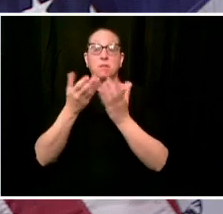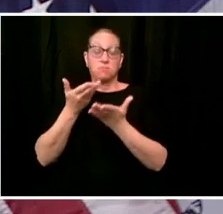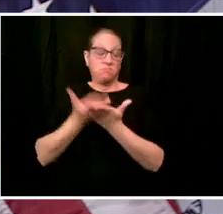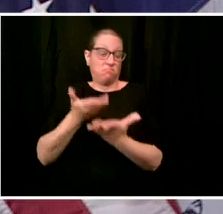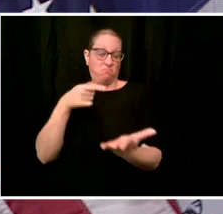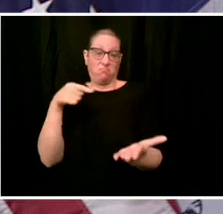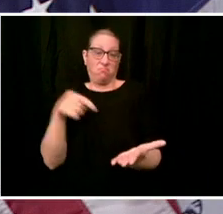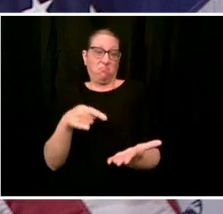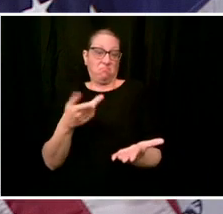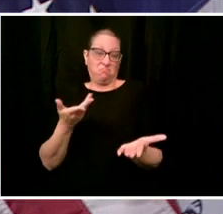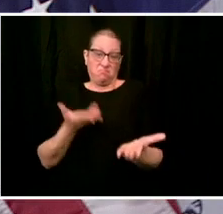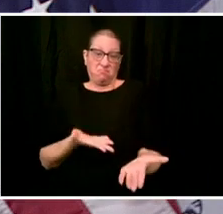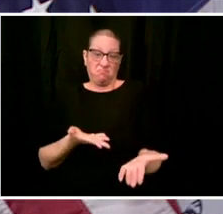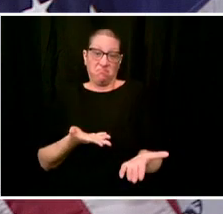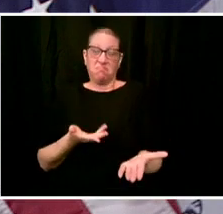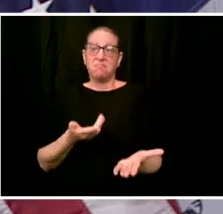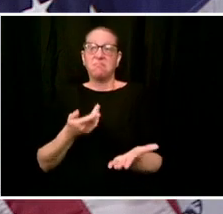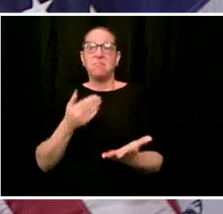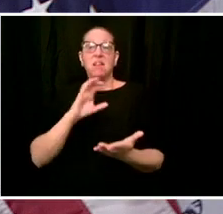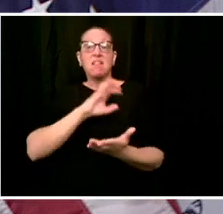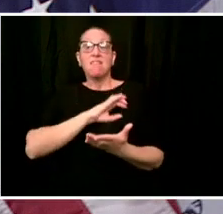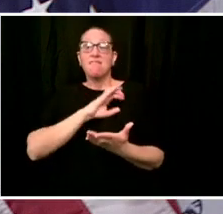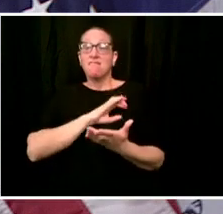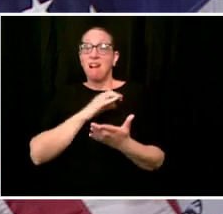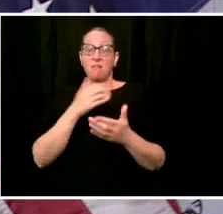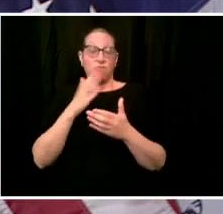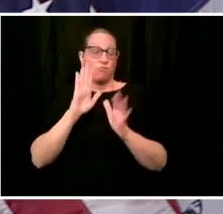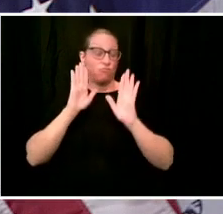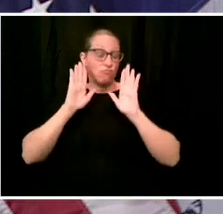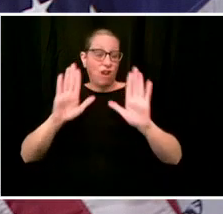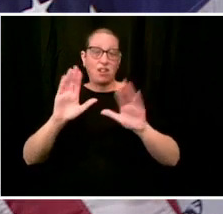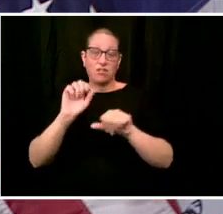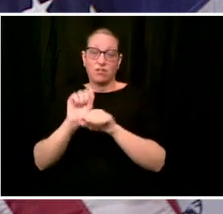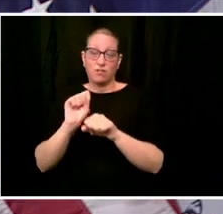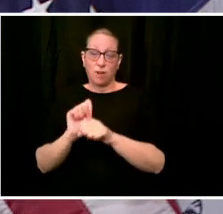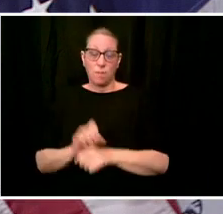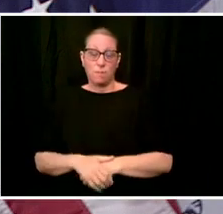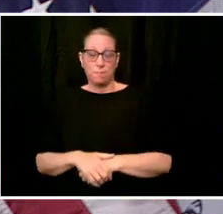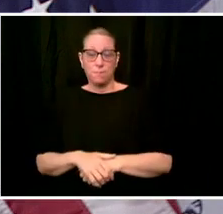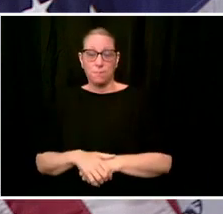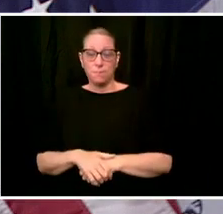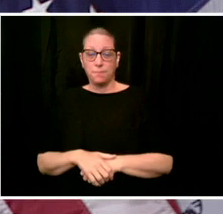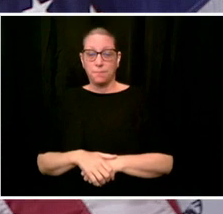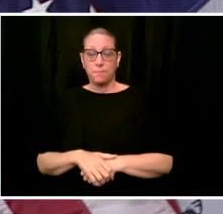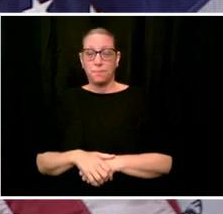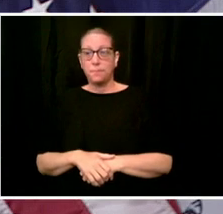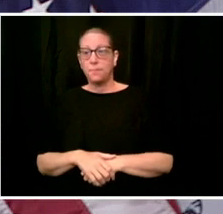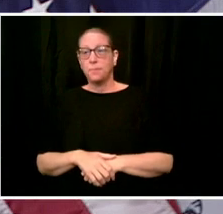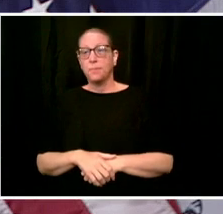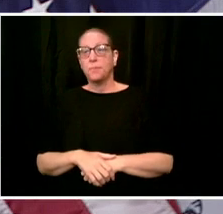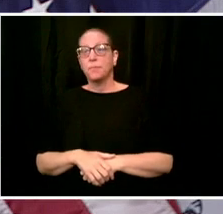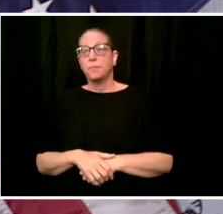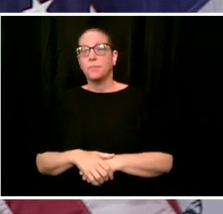so long as people follow the rules. But we'll get you those details. Next is Erin from Politico.